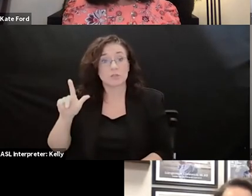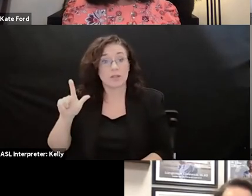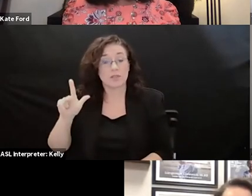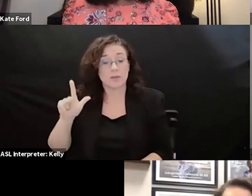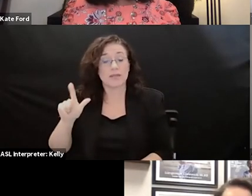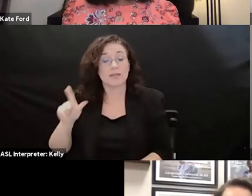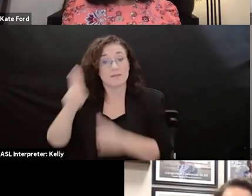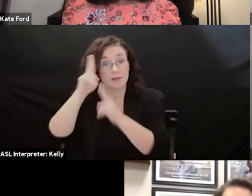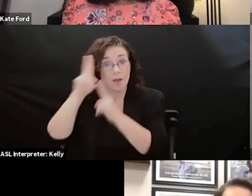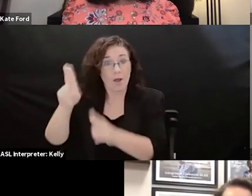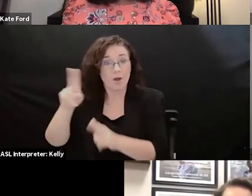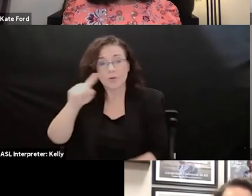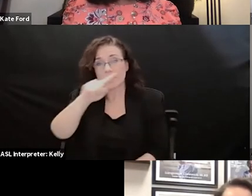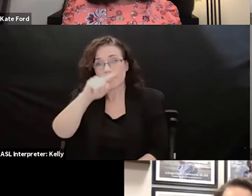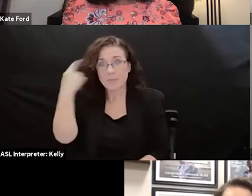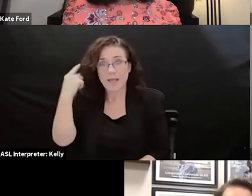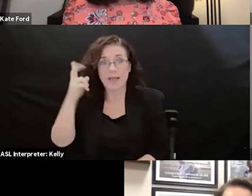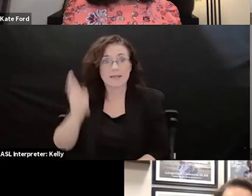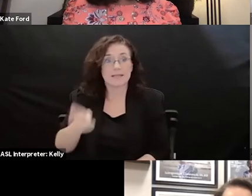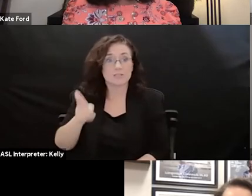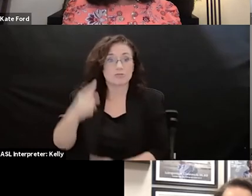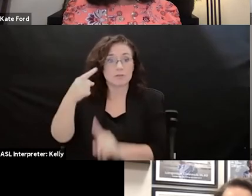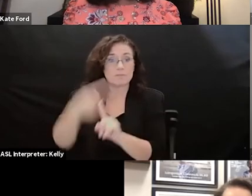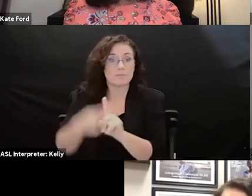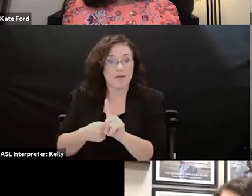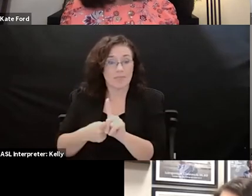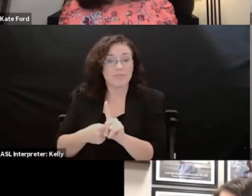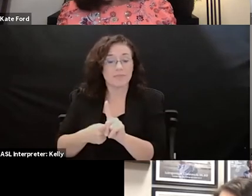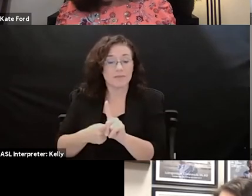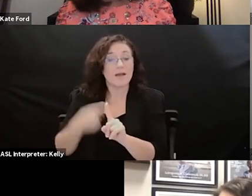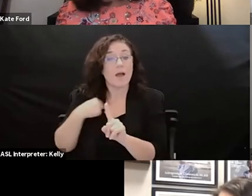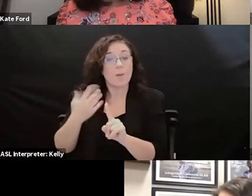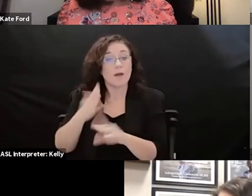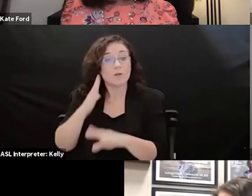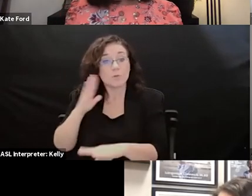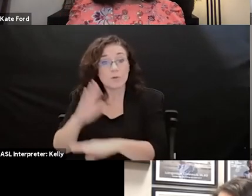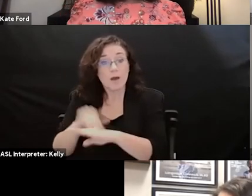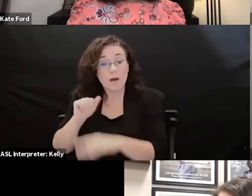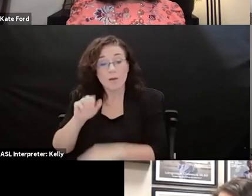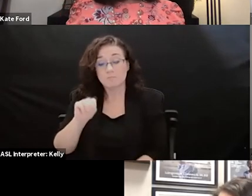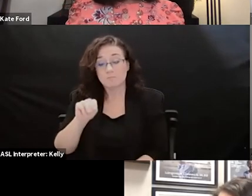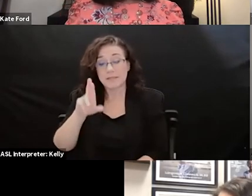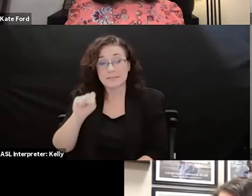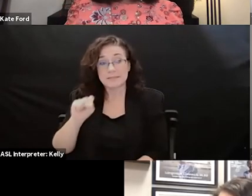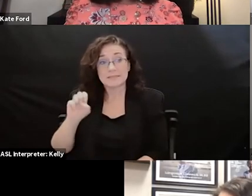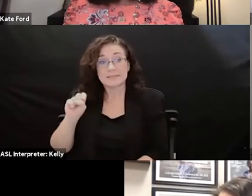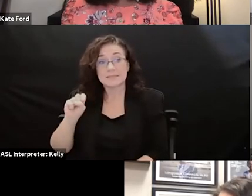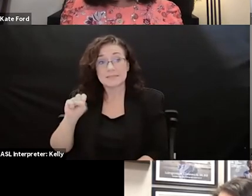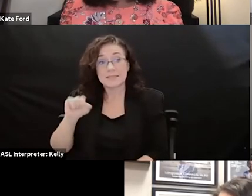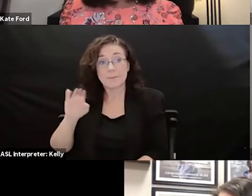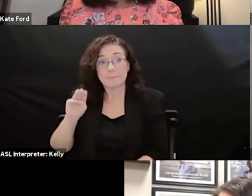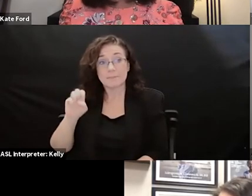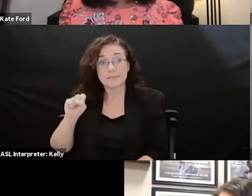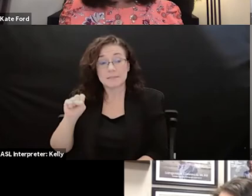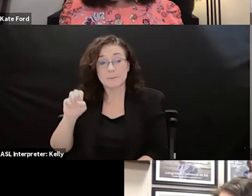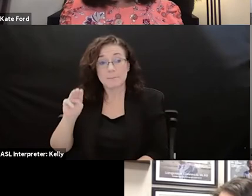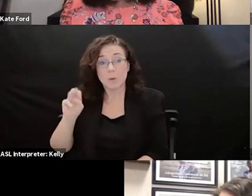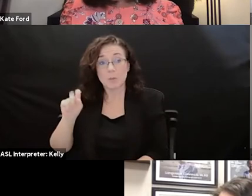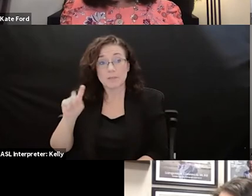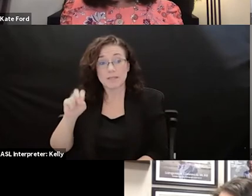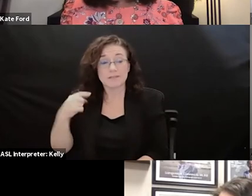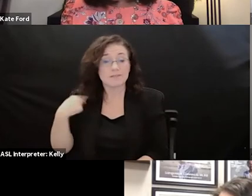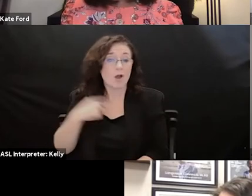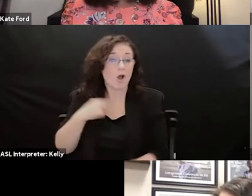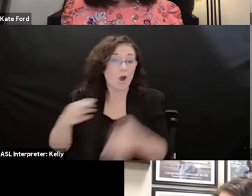history month and i would uh like to call on miss sims moton our expert and uh